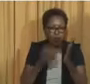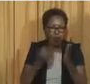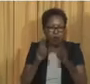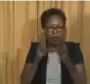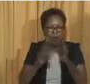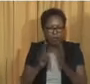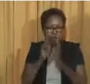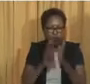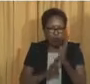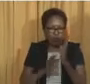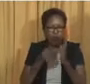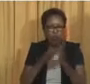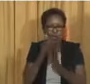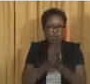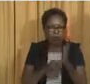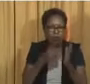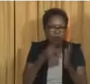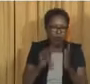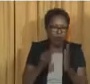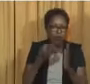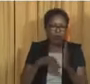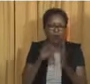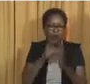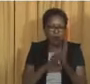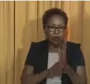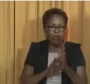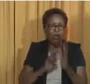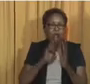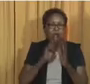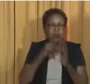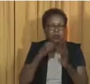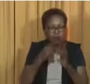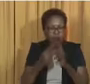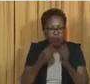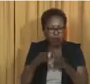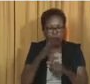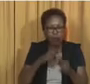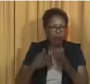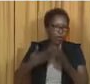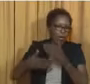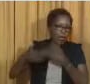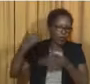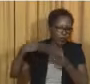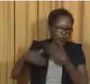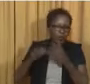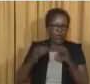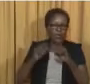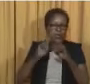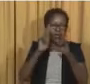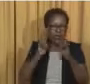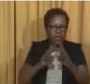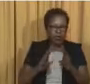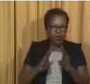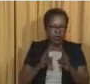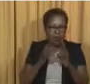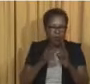2.5 of the Constitution refer to customary international norms including jus